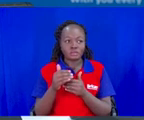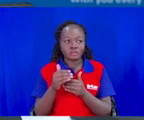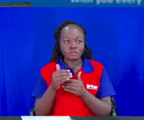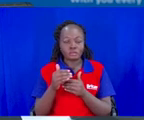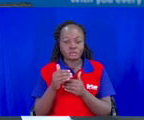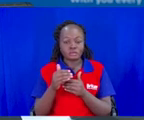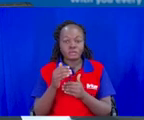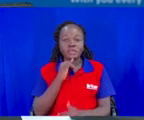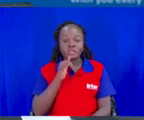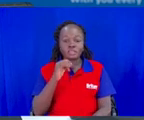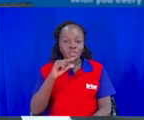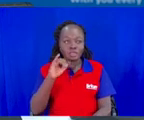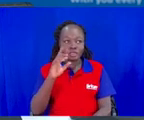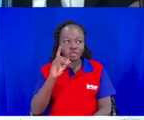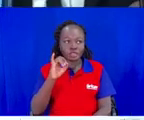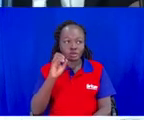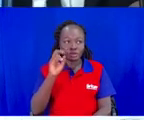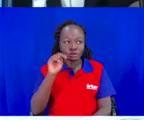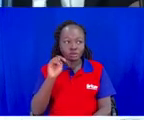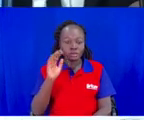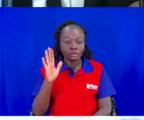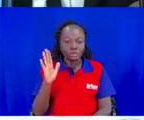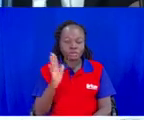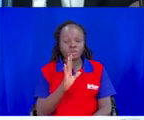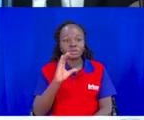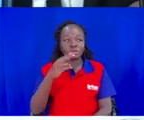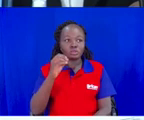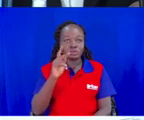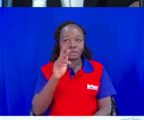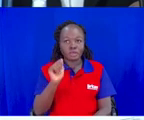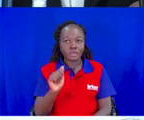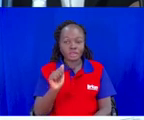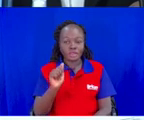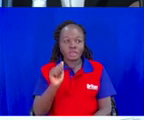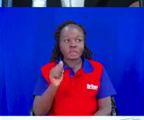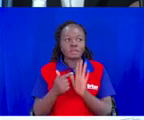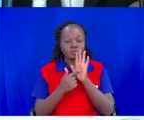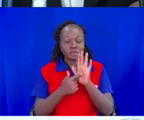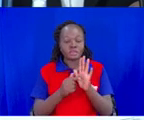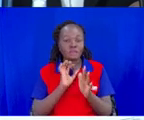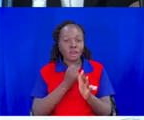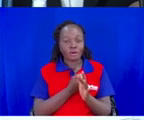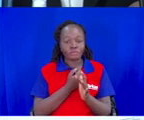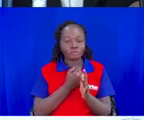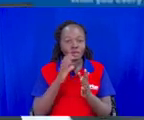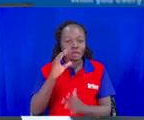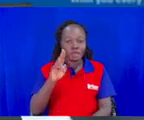Mr. Gideon Choka. Mr. Gideon Choka represents our custodian, Standard Chartered Bank.